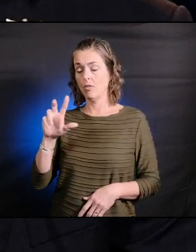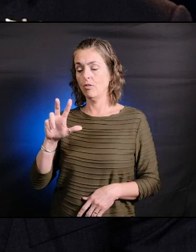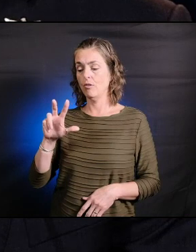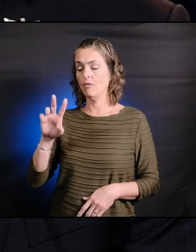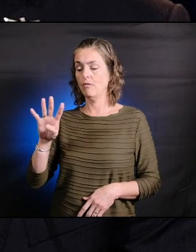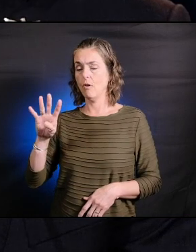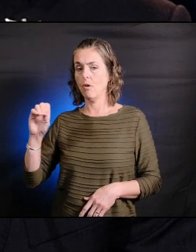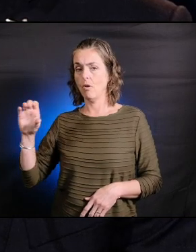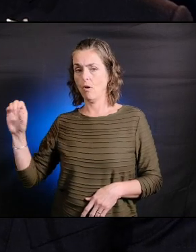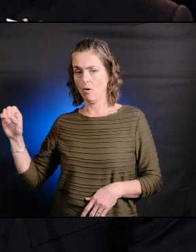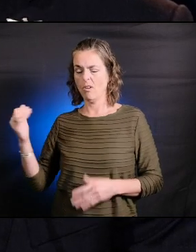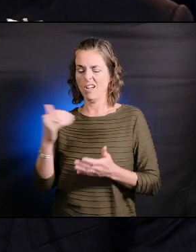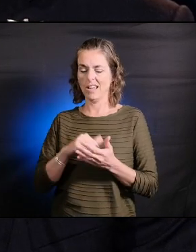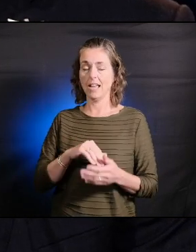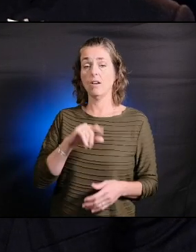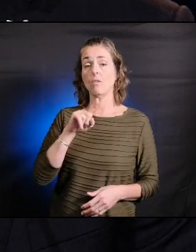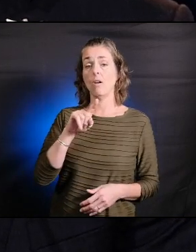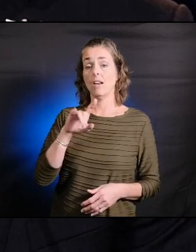1-877-741-3400. That's